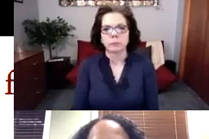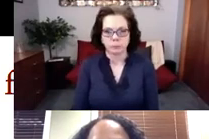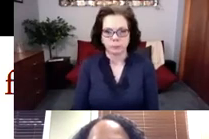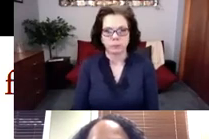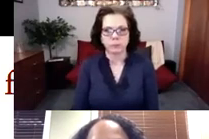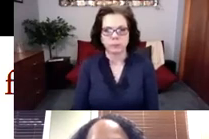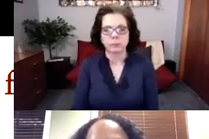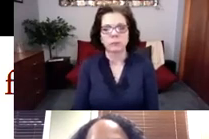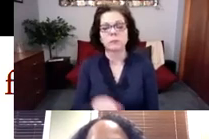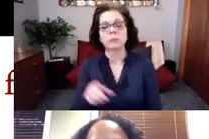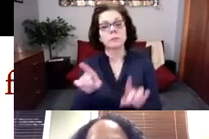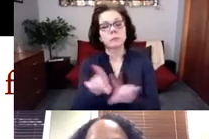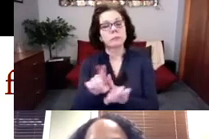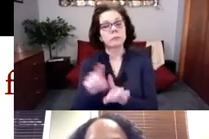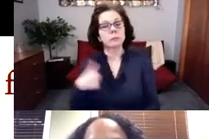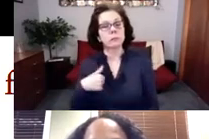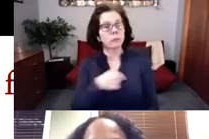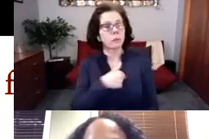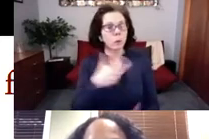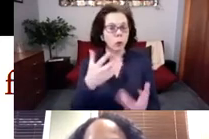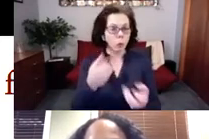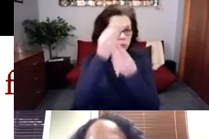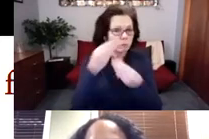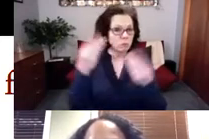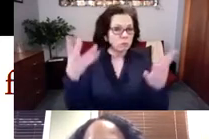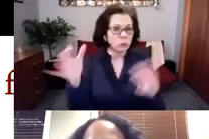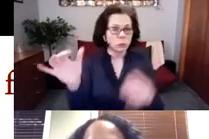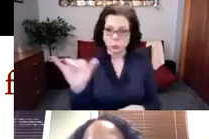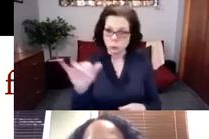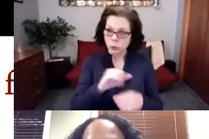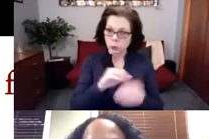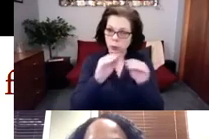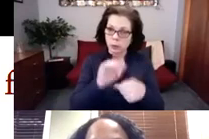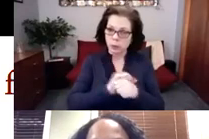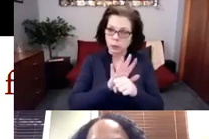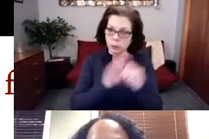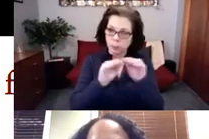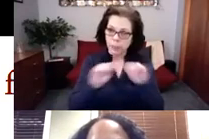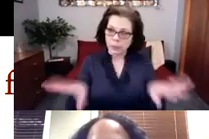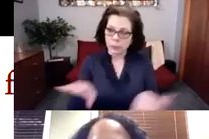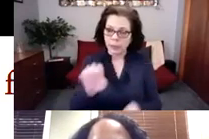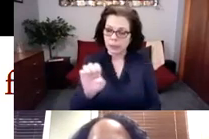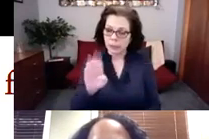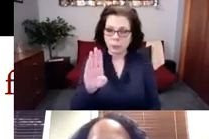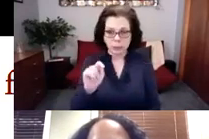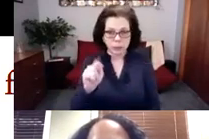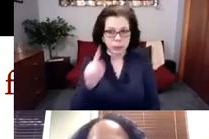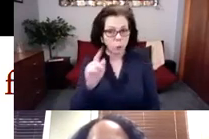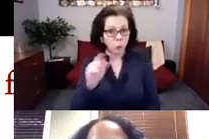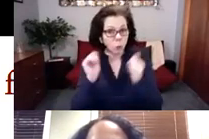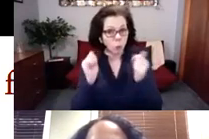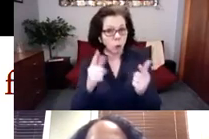We want to make sure that everyone is also aware of the pandemic EBT that's available for all students in our school